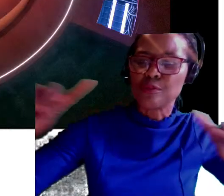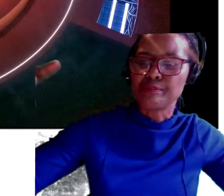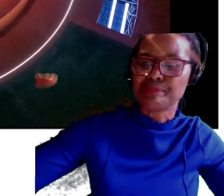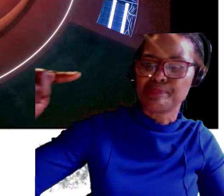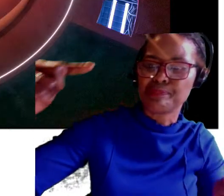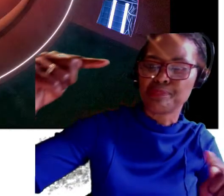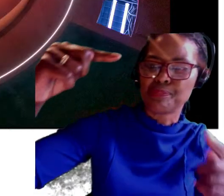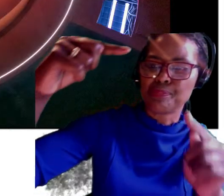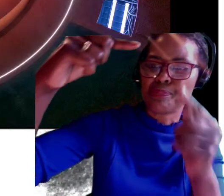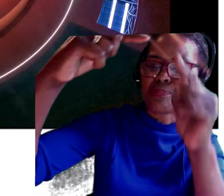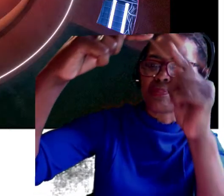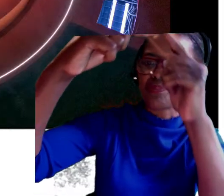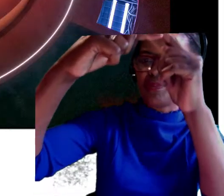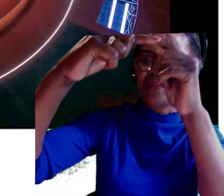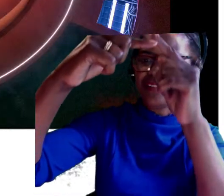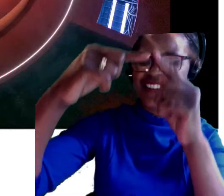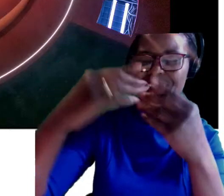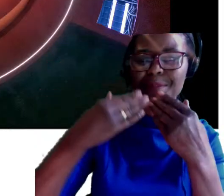Fight me.